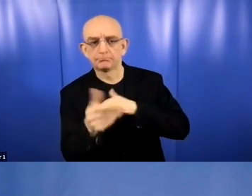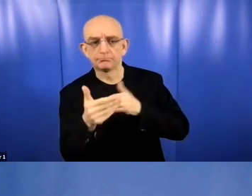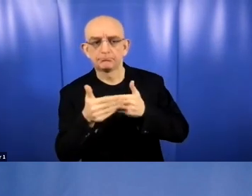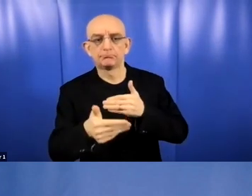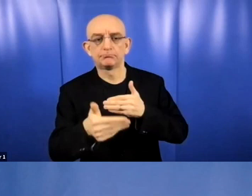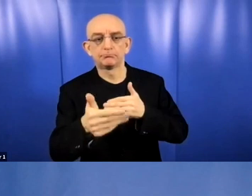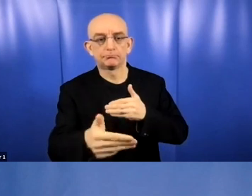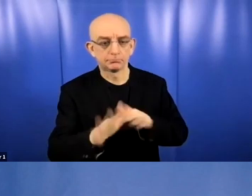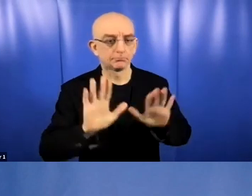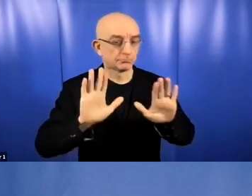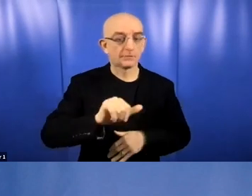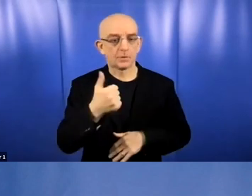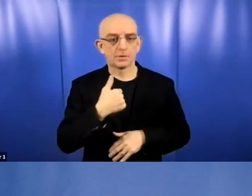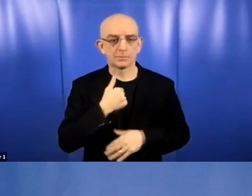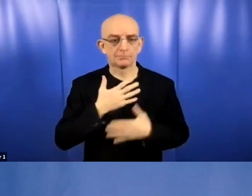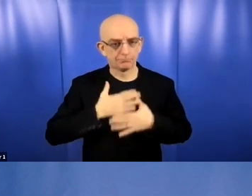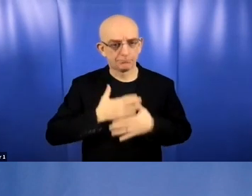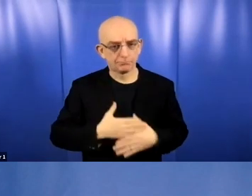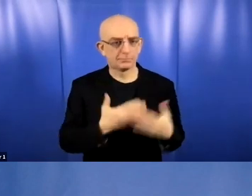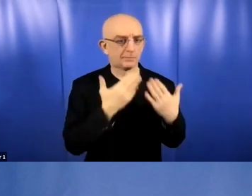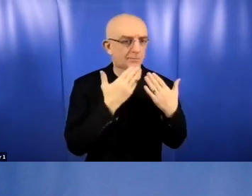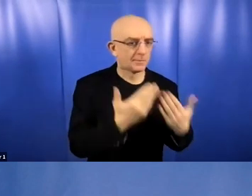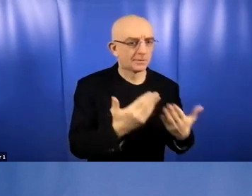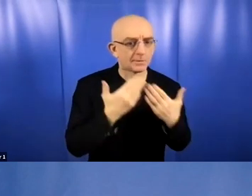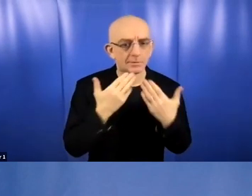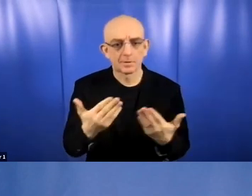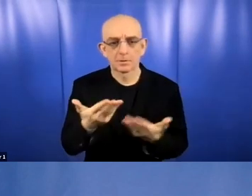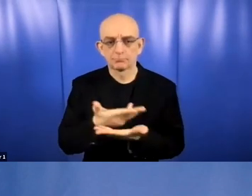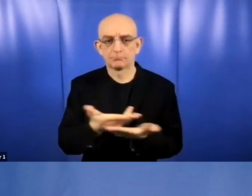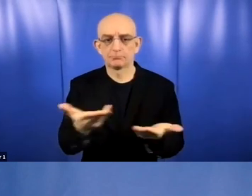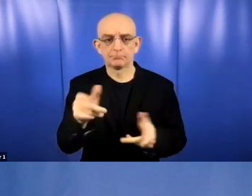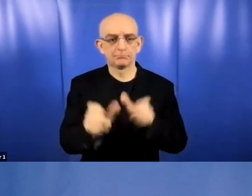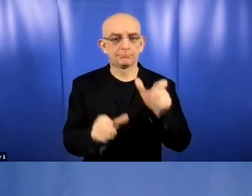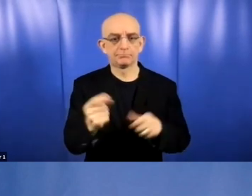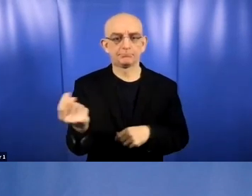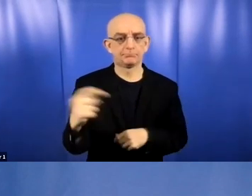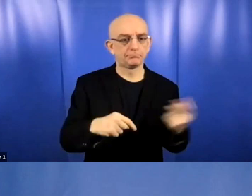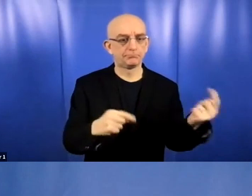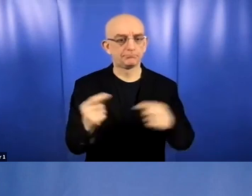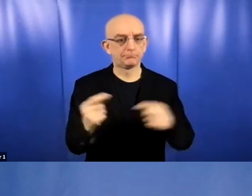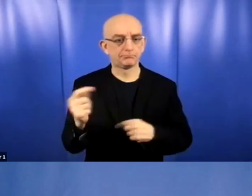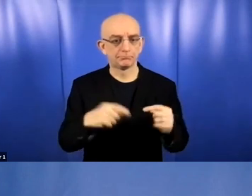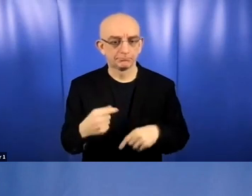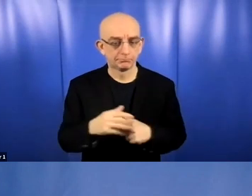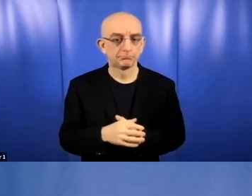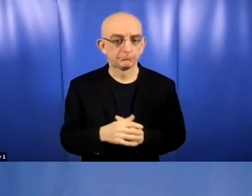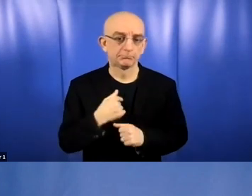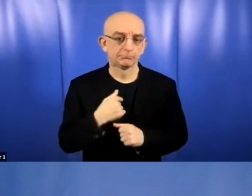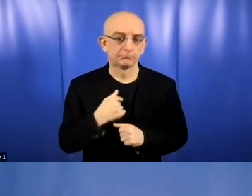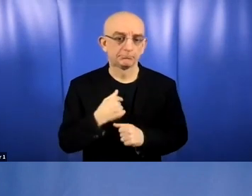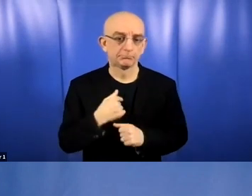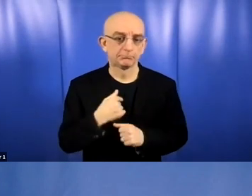now introduce my fellow presenter, Rachel Criswell, who is a Senior Protection Officer